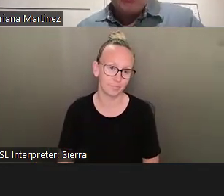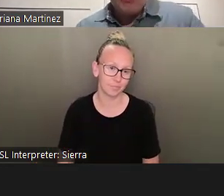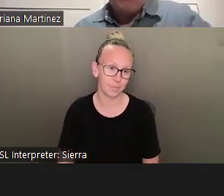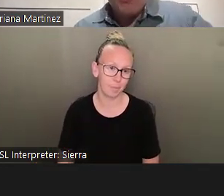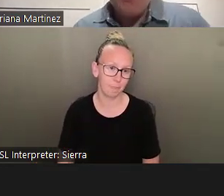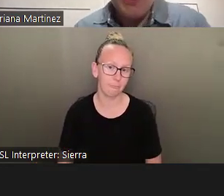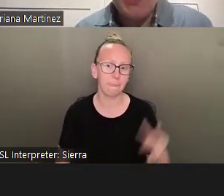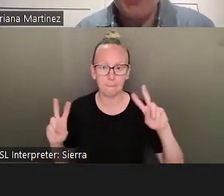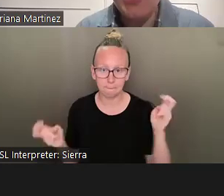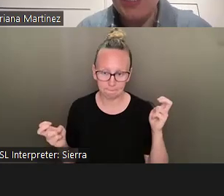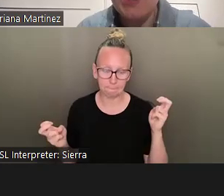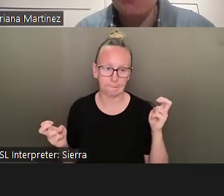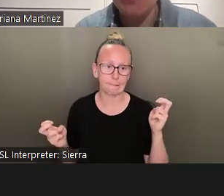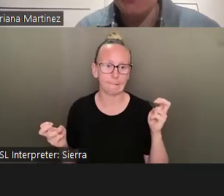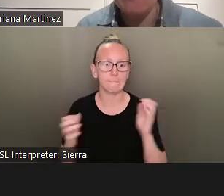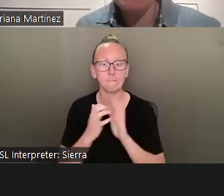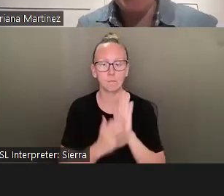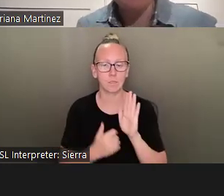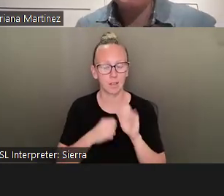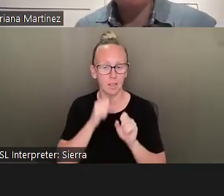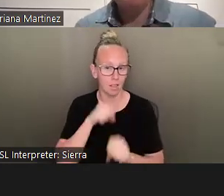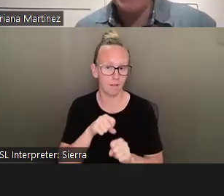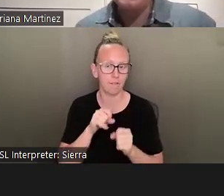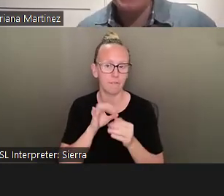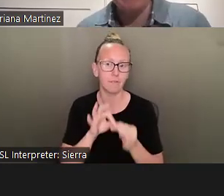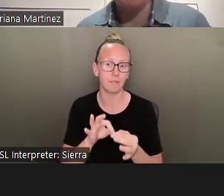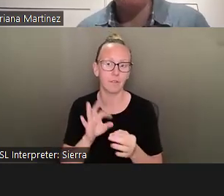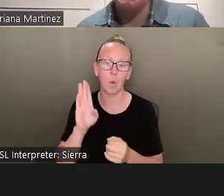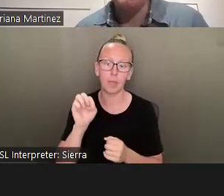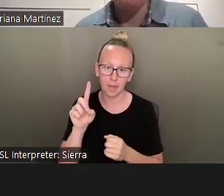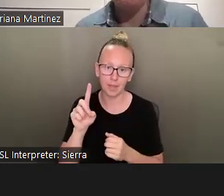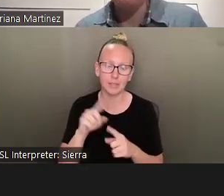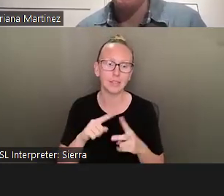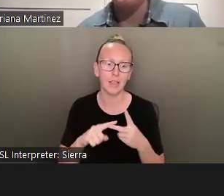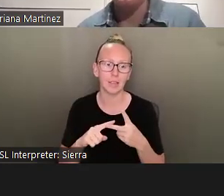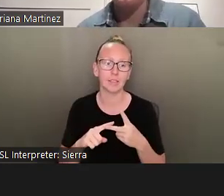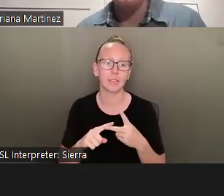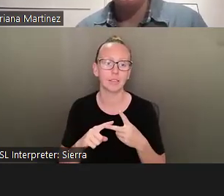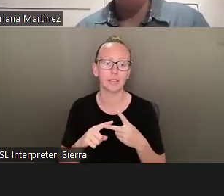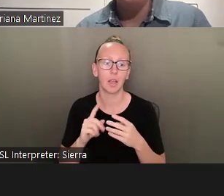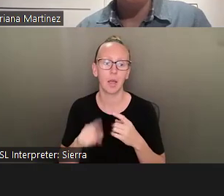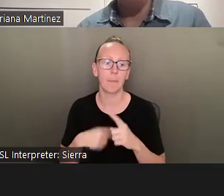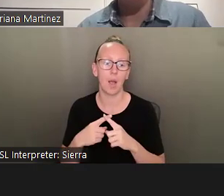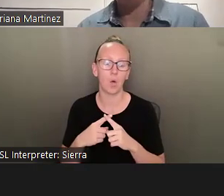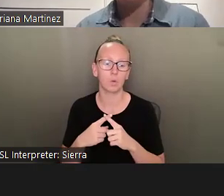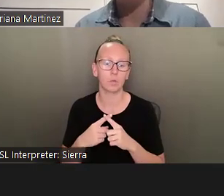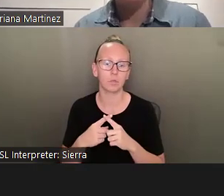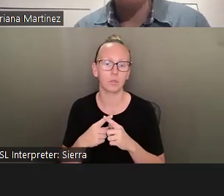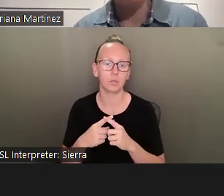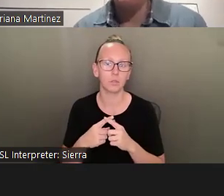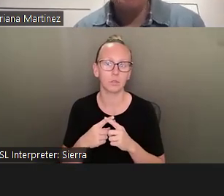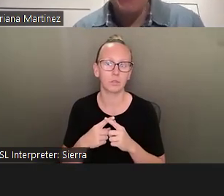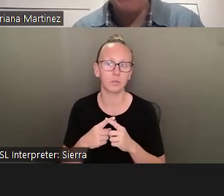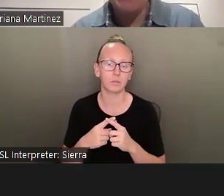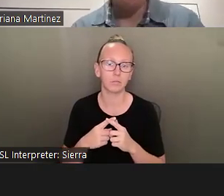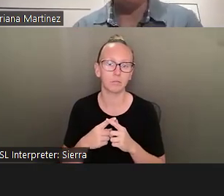This is a quote from a text that I really love about beds and about being a person who spends a lot of